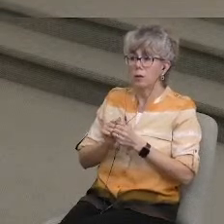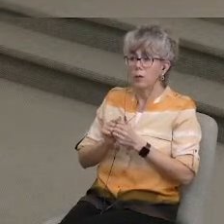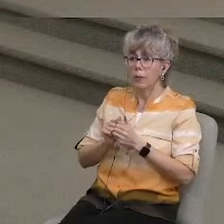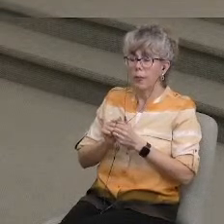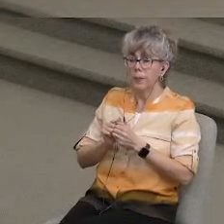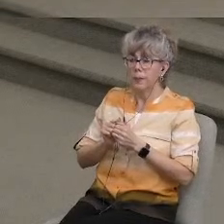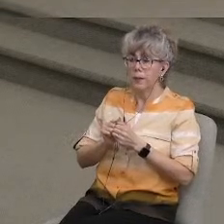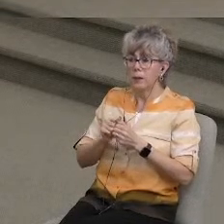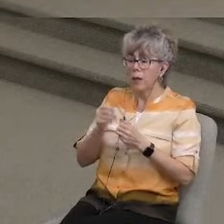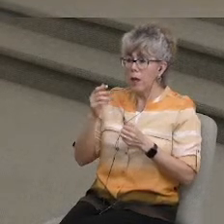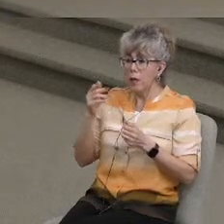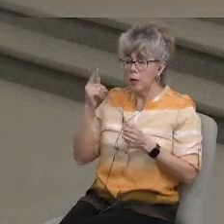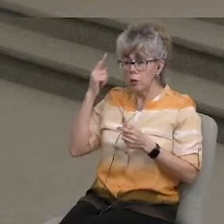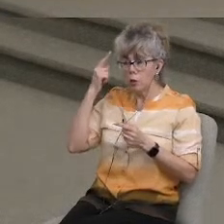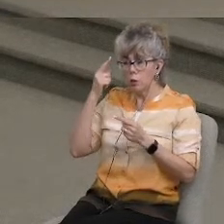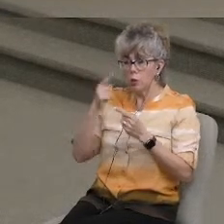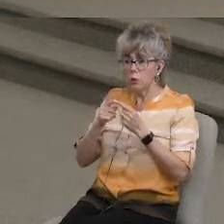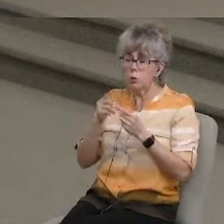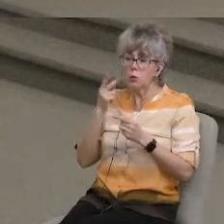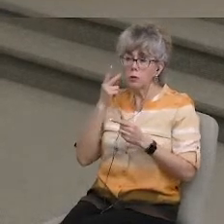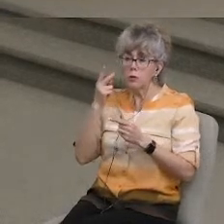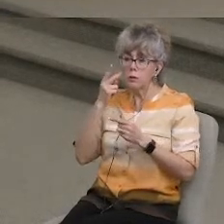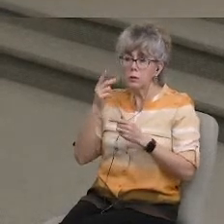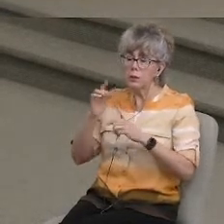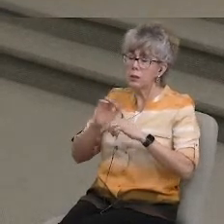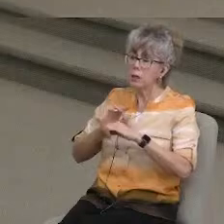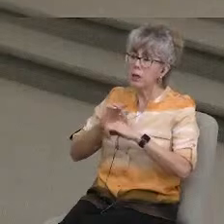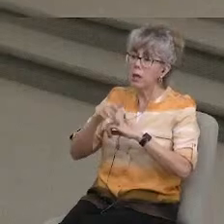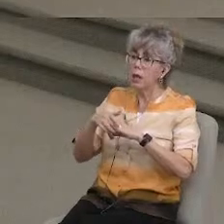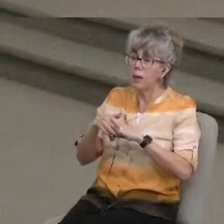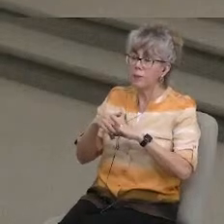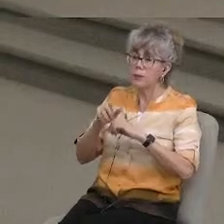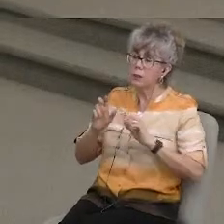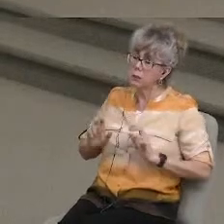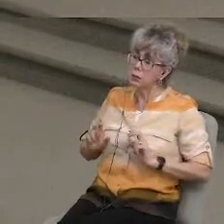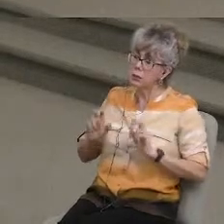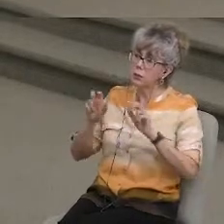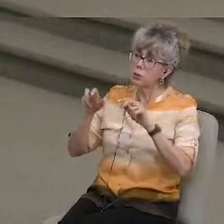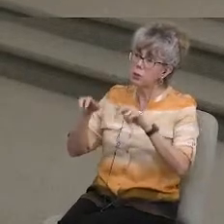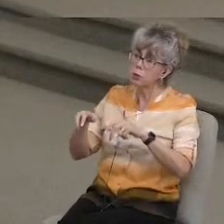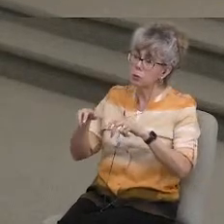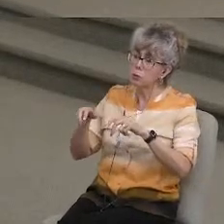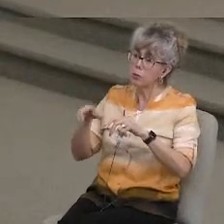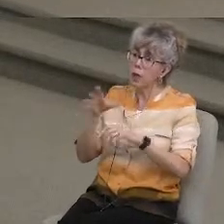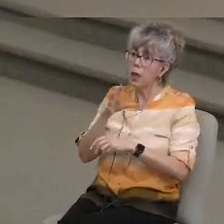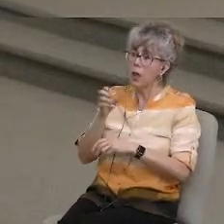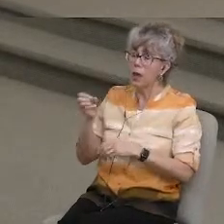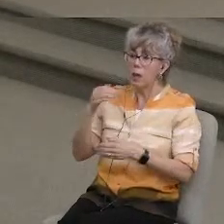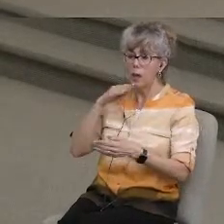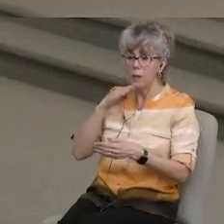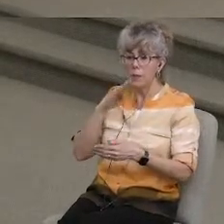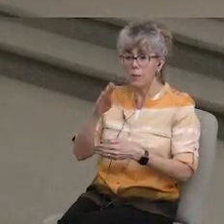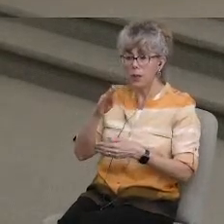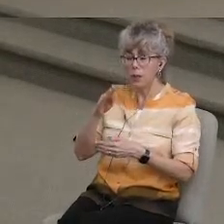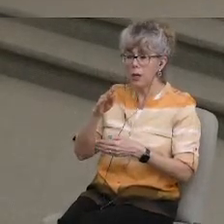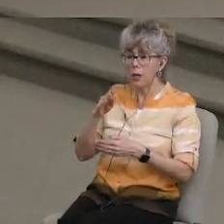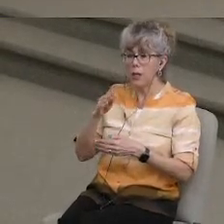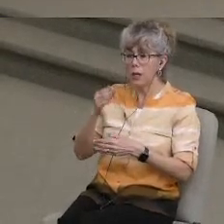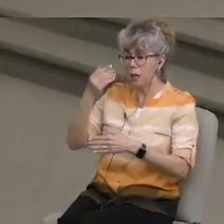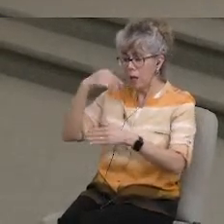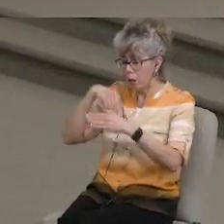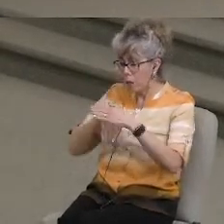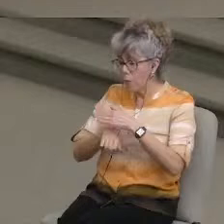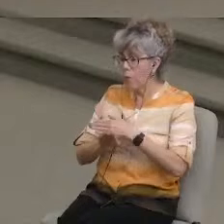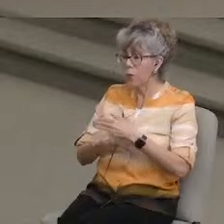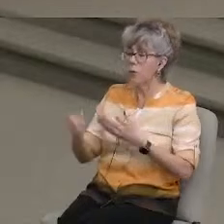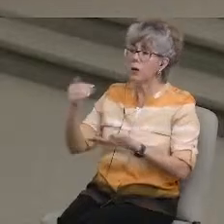the empty tomb and walk away from the old life and be reborn again? God moved the stone for